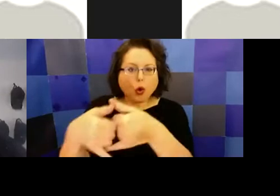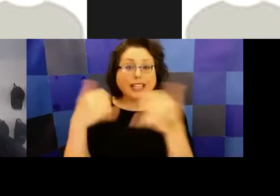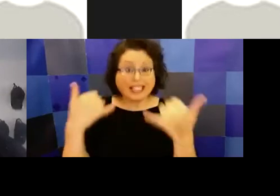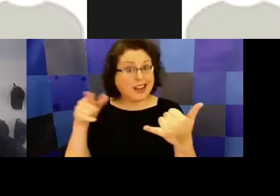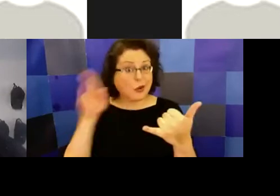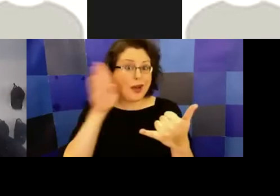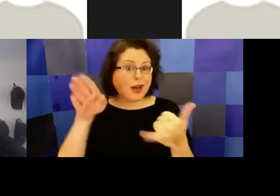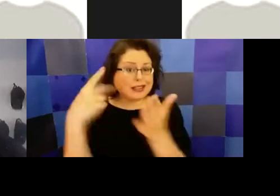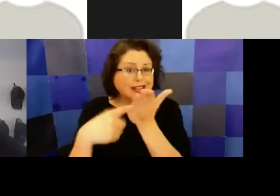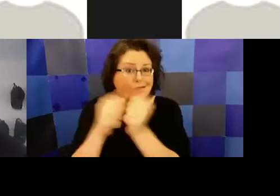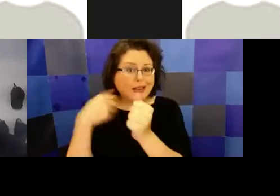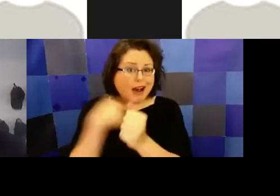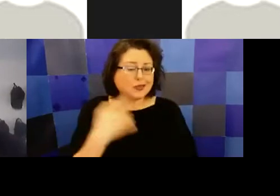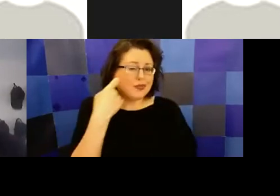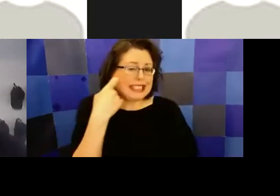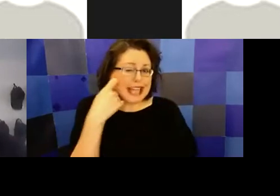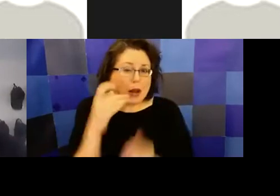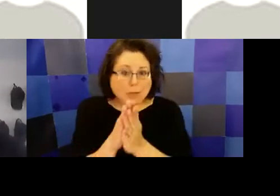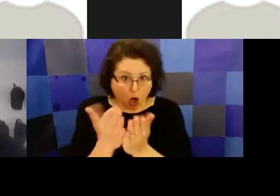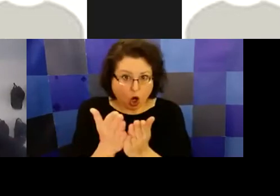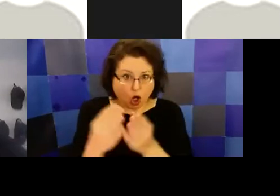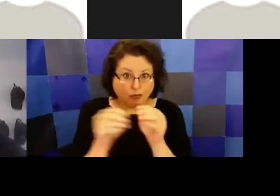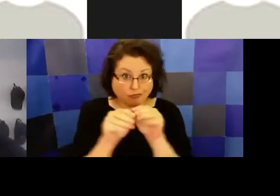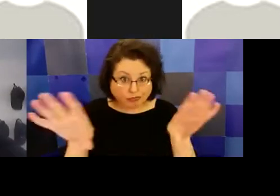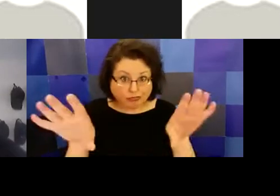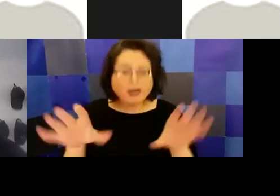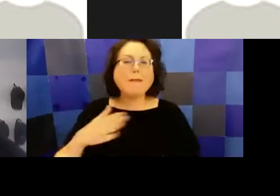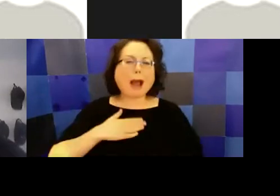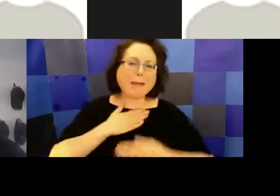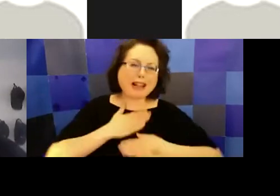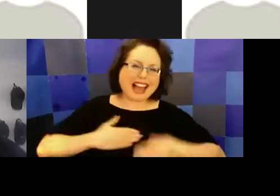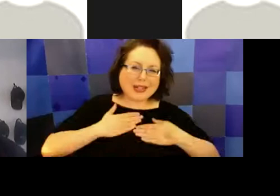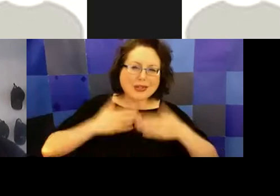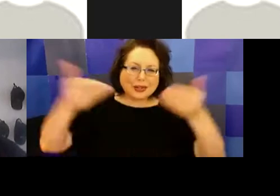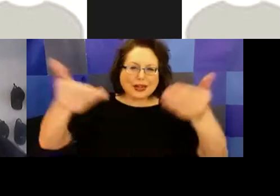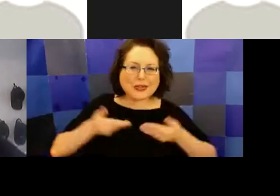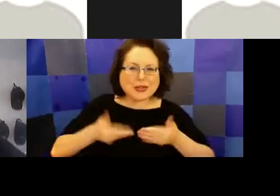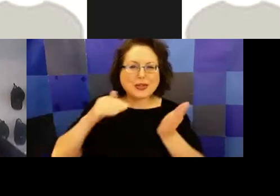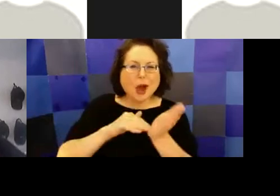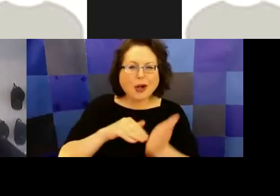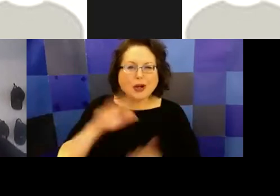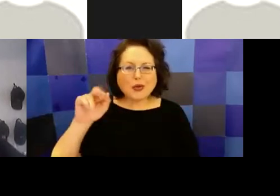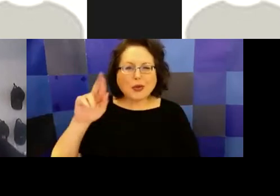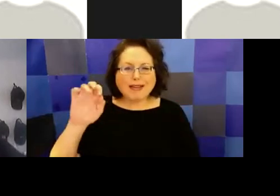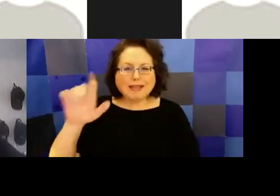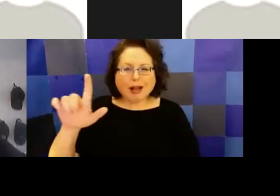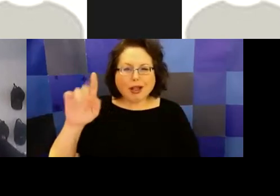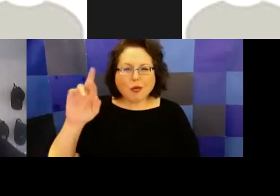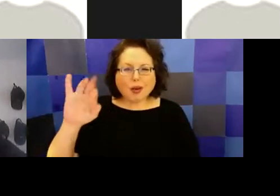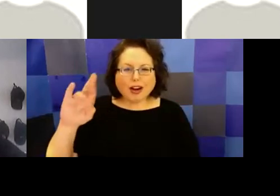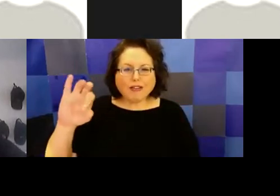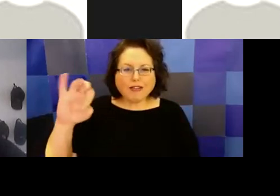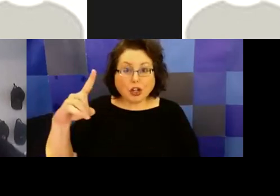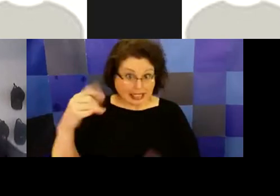discussing with us his recent book, and it is my pleasure to introduce Dr. Russell Rickford. During this talk,